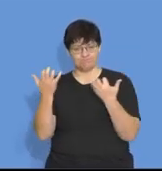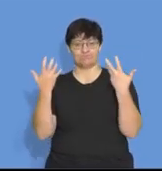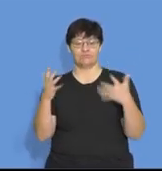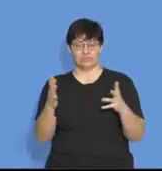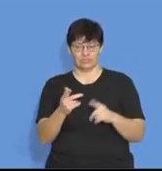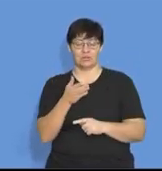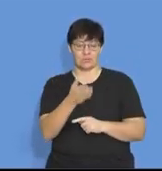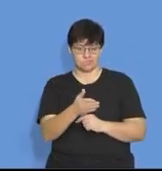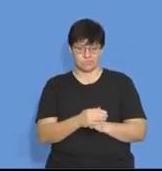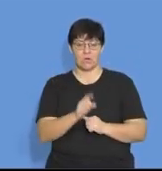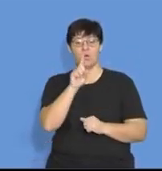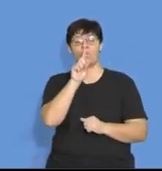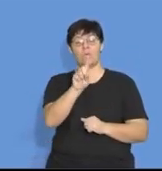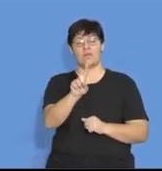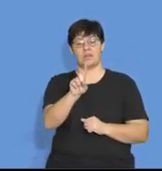be